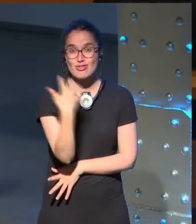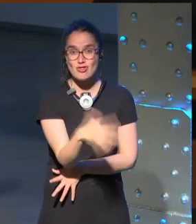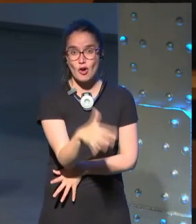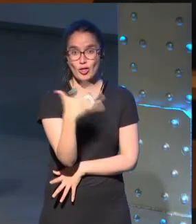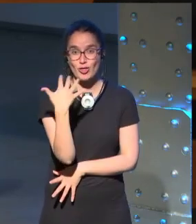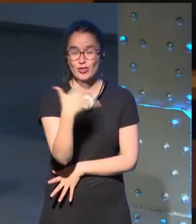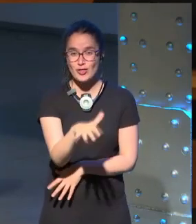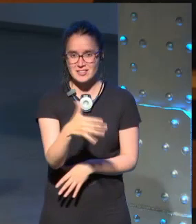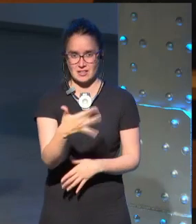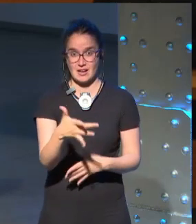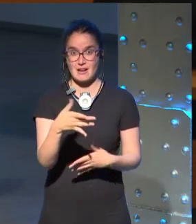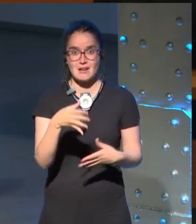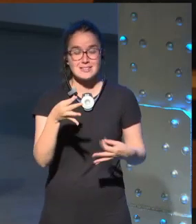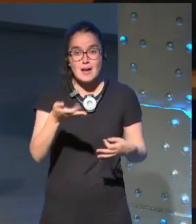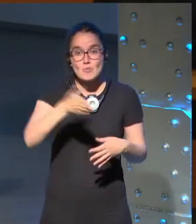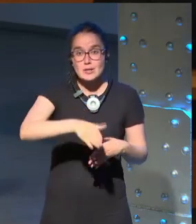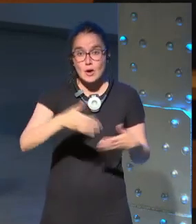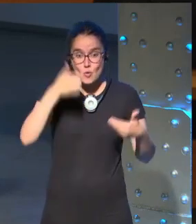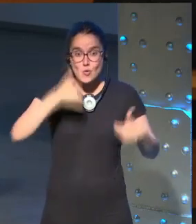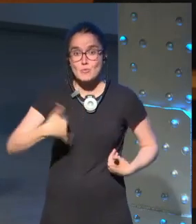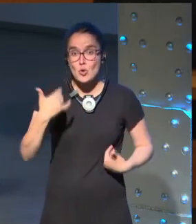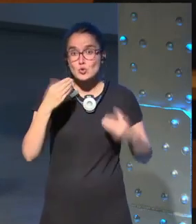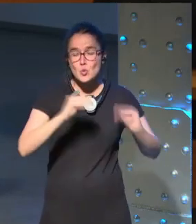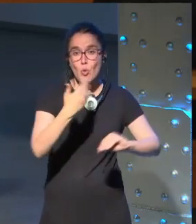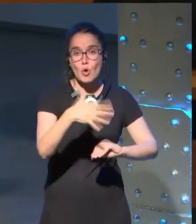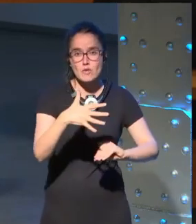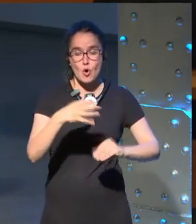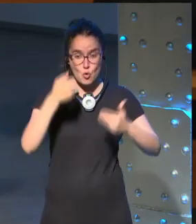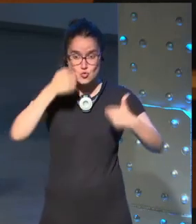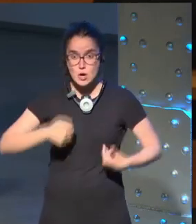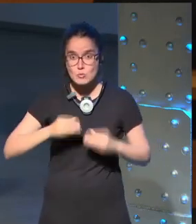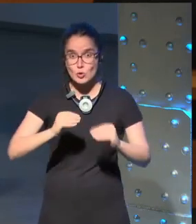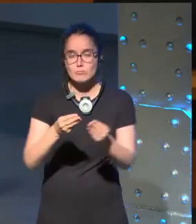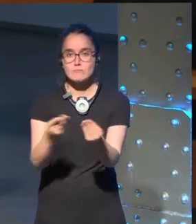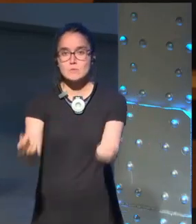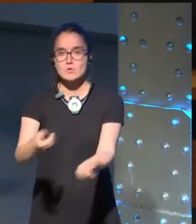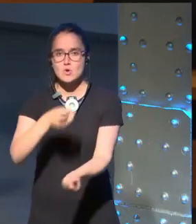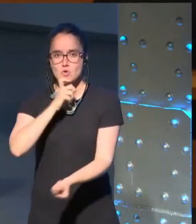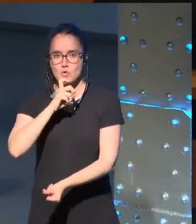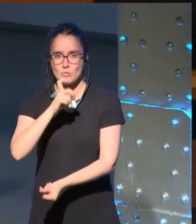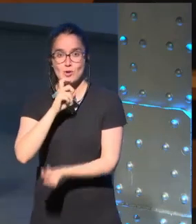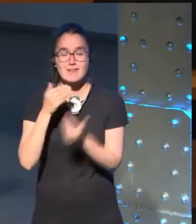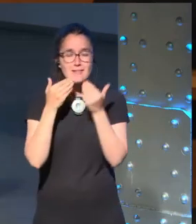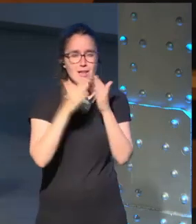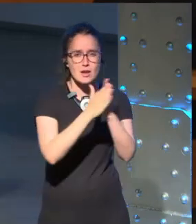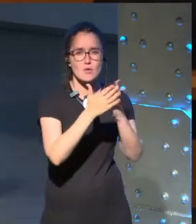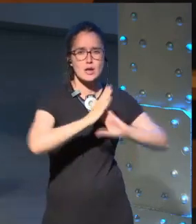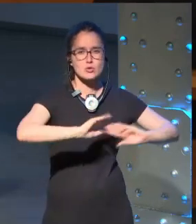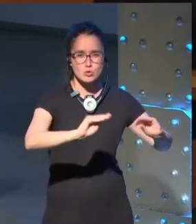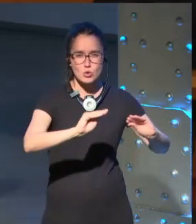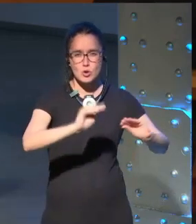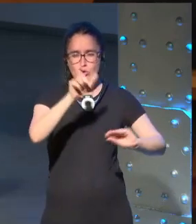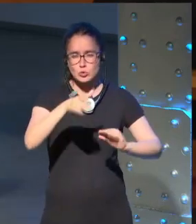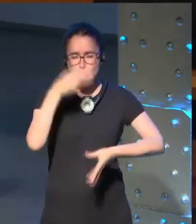unable to find where she was buried or how her body disappeared? Do you